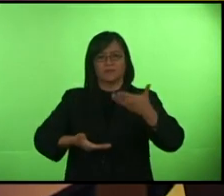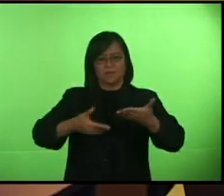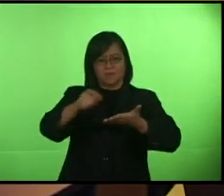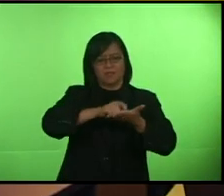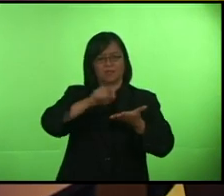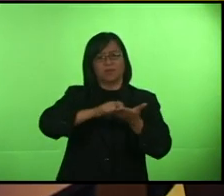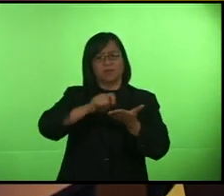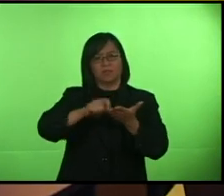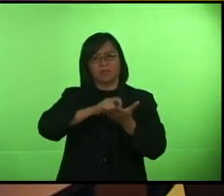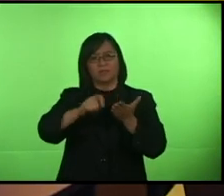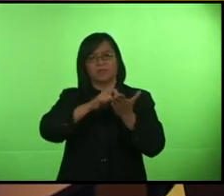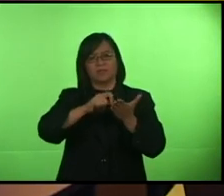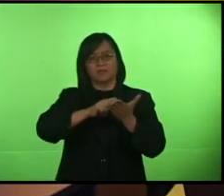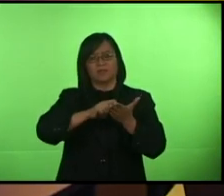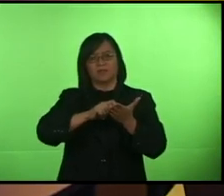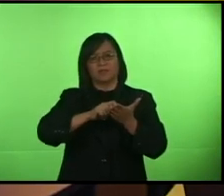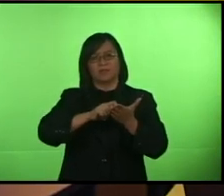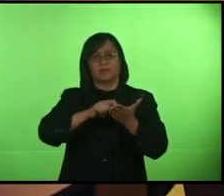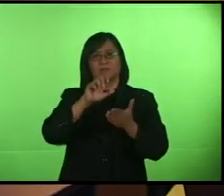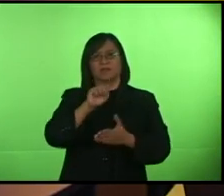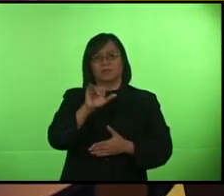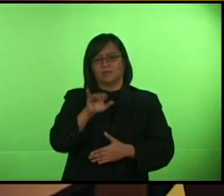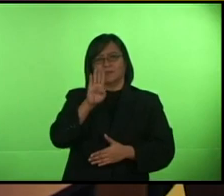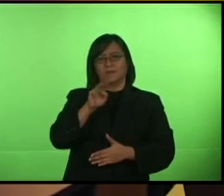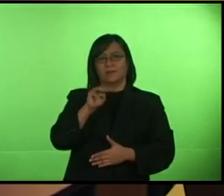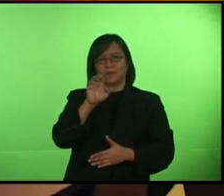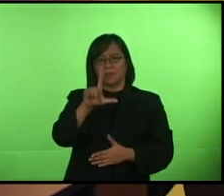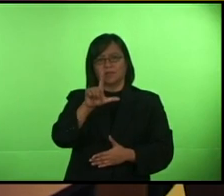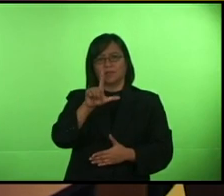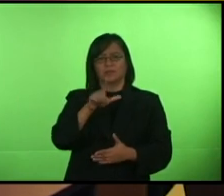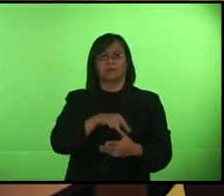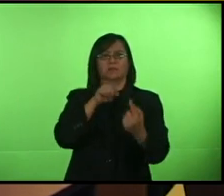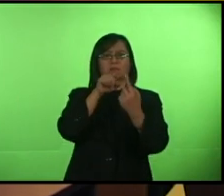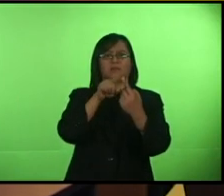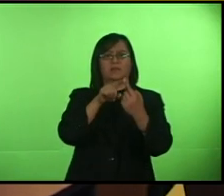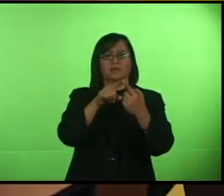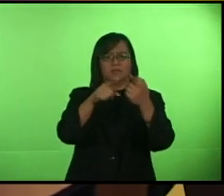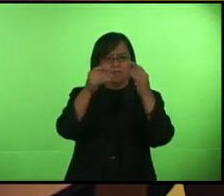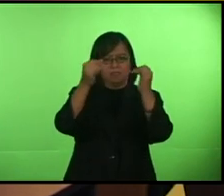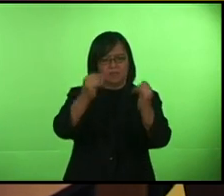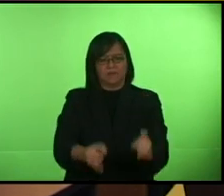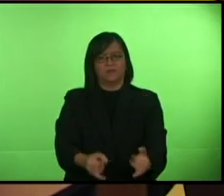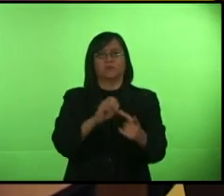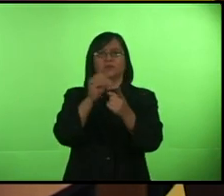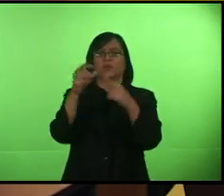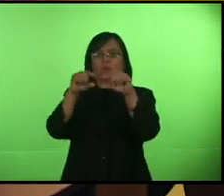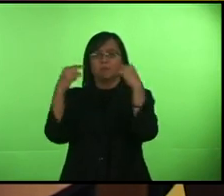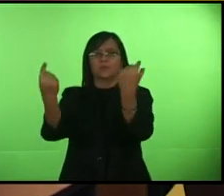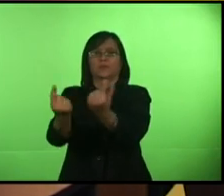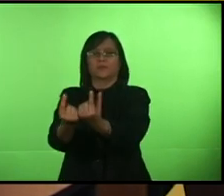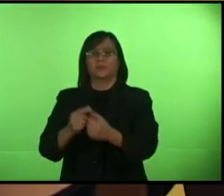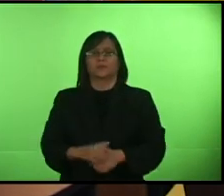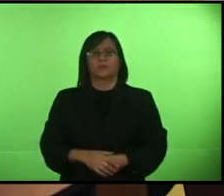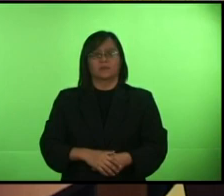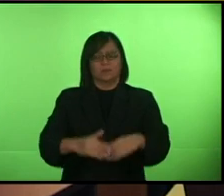of written symbols between individuals and also between groups. Okay, because you can read everything.